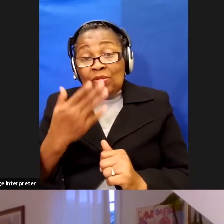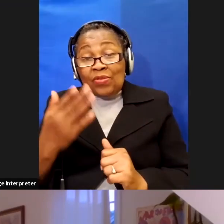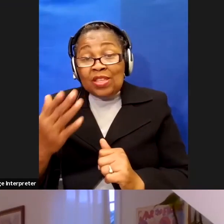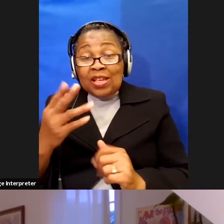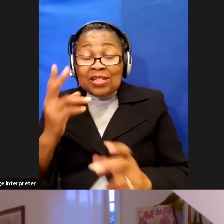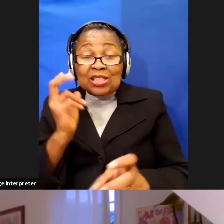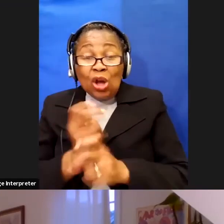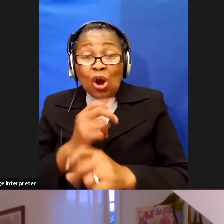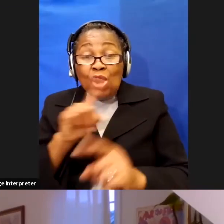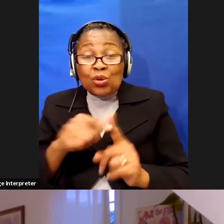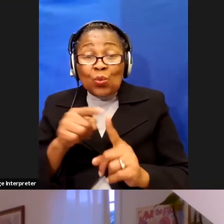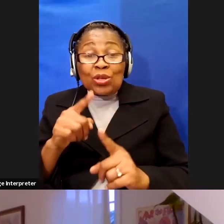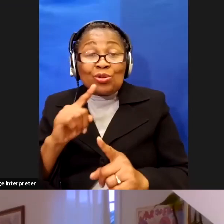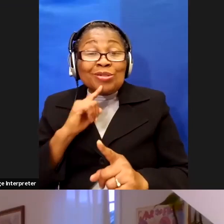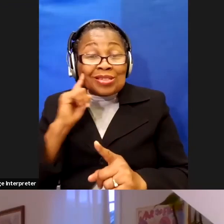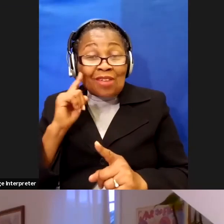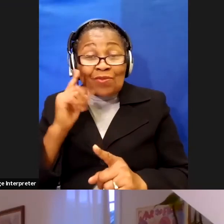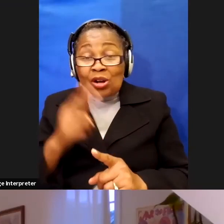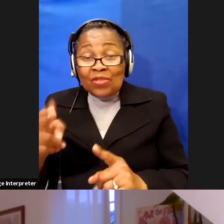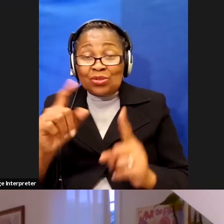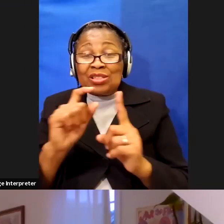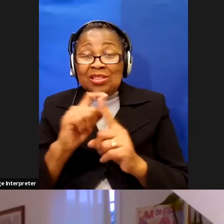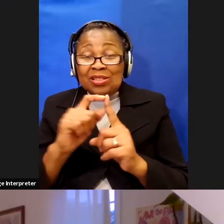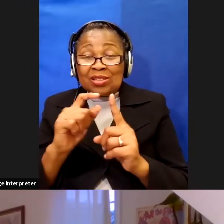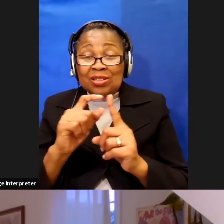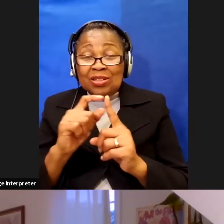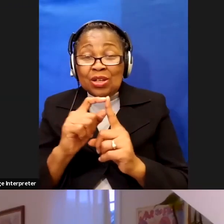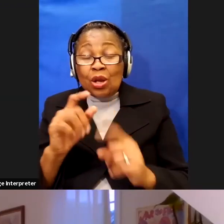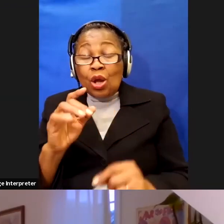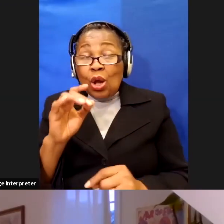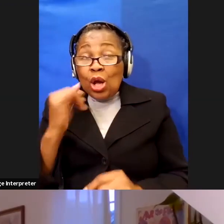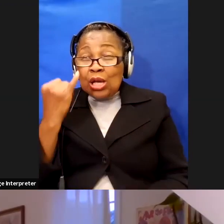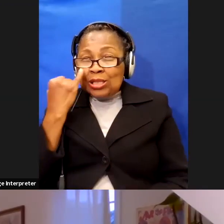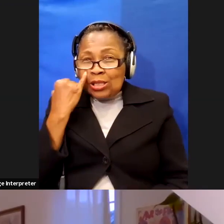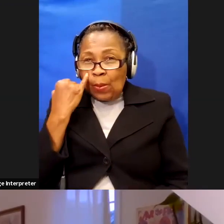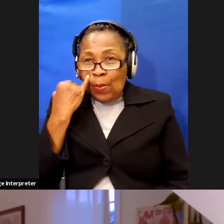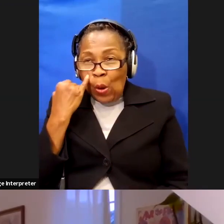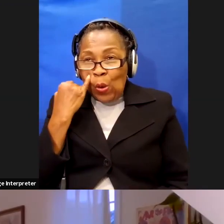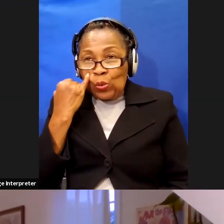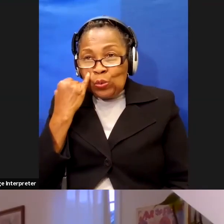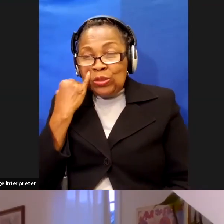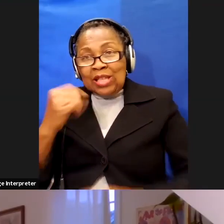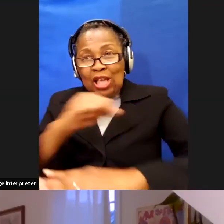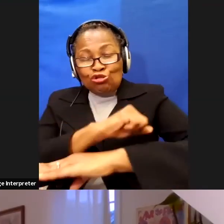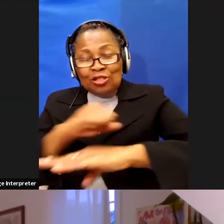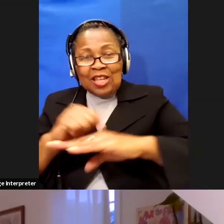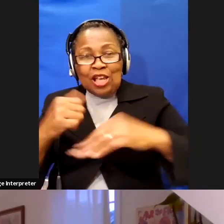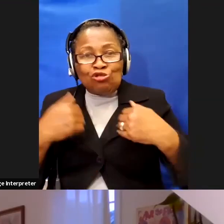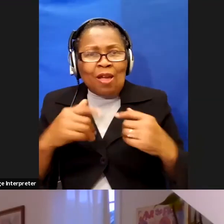of hearing is lyrics, right? What if at your stage you have like a big